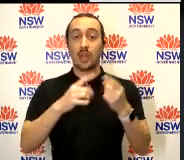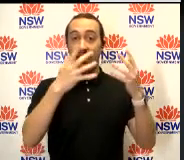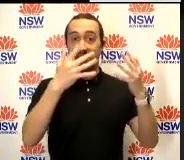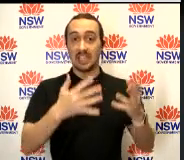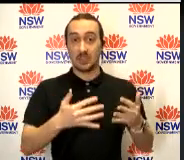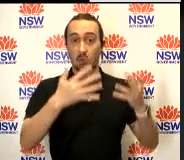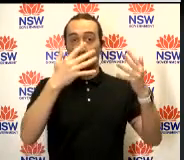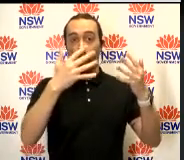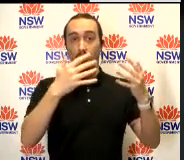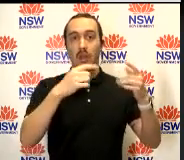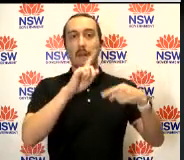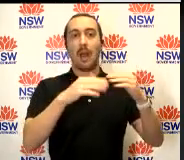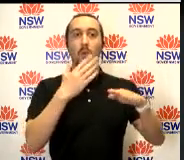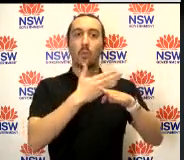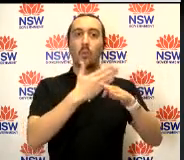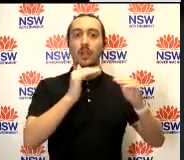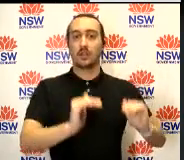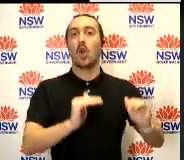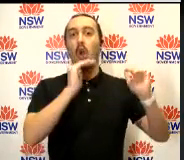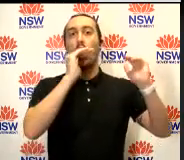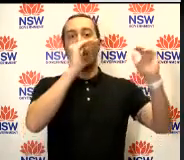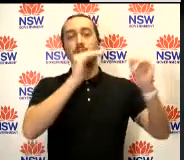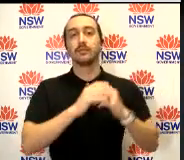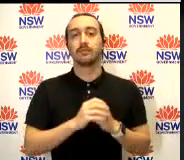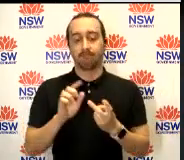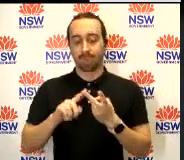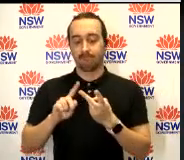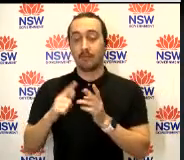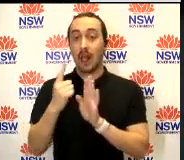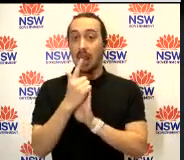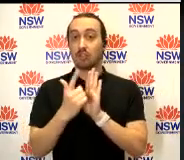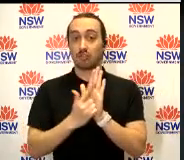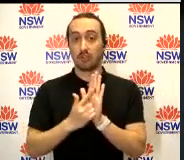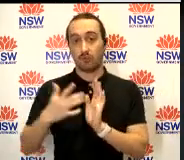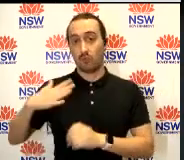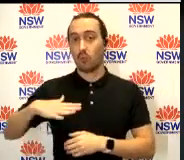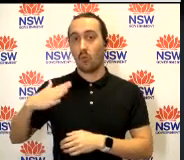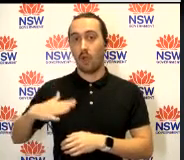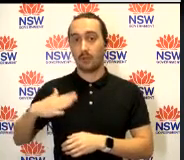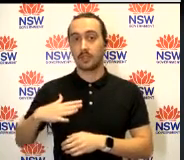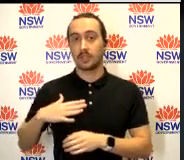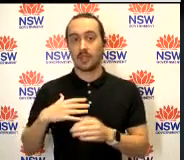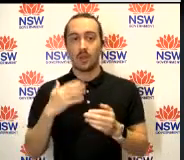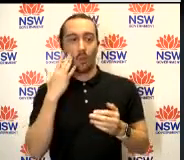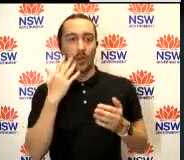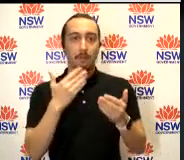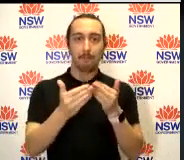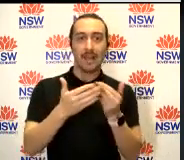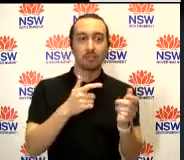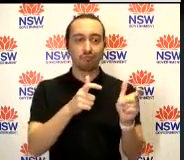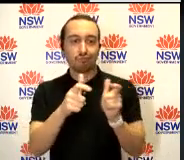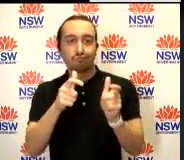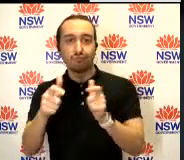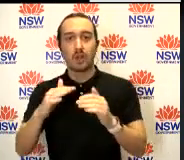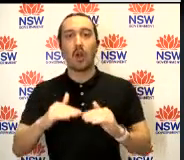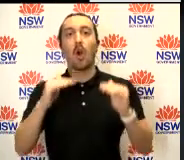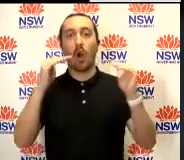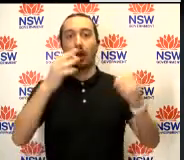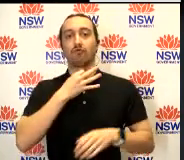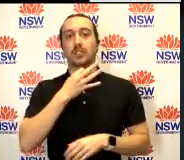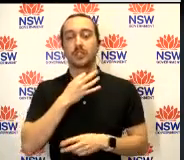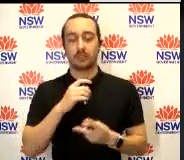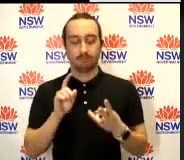behind Working at Heights, the legislative requirements to manage working at height risks, the